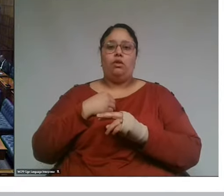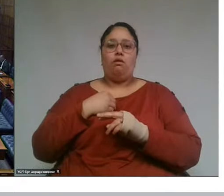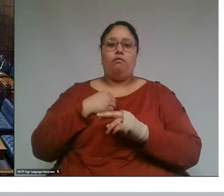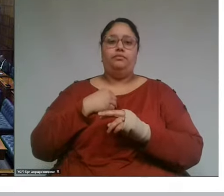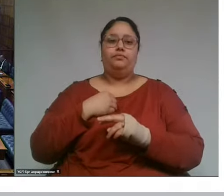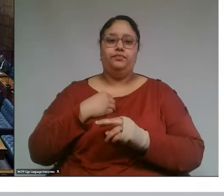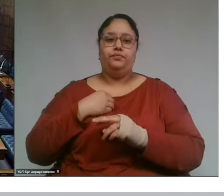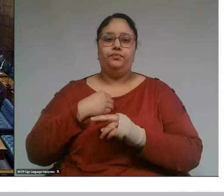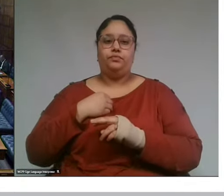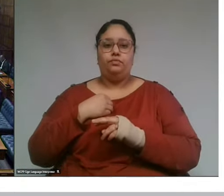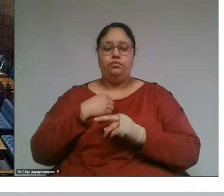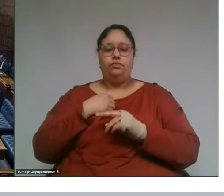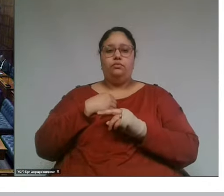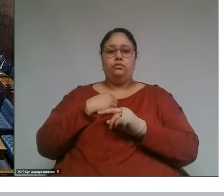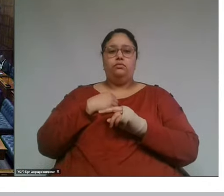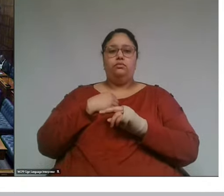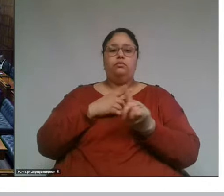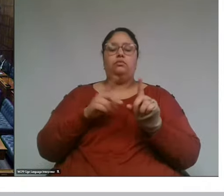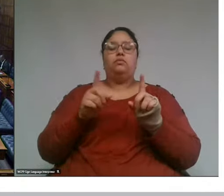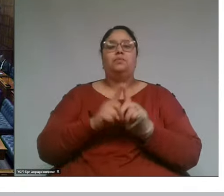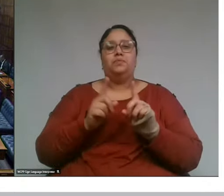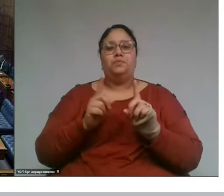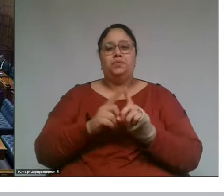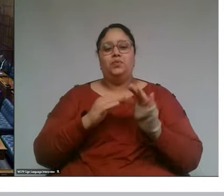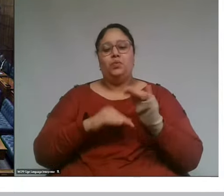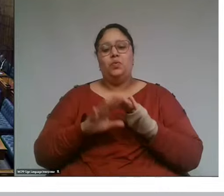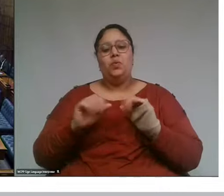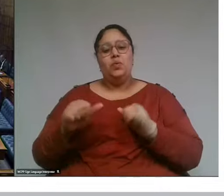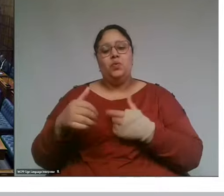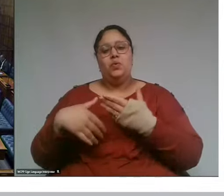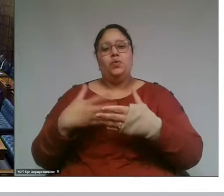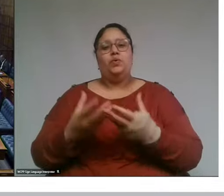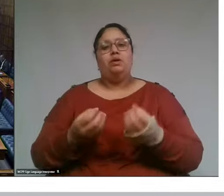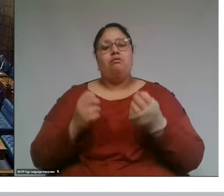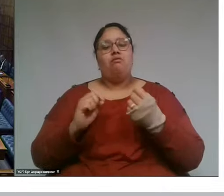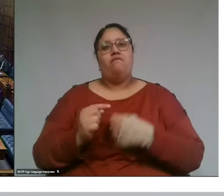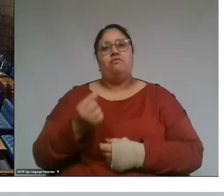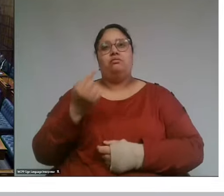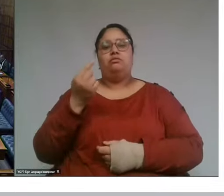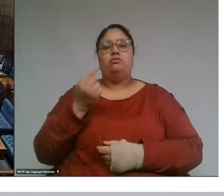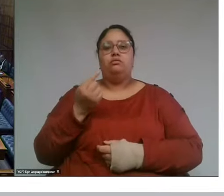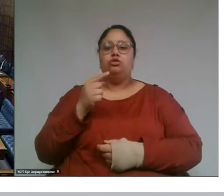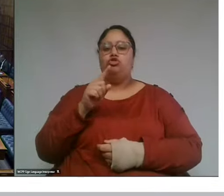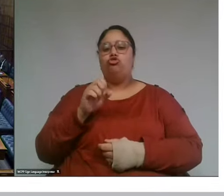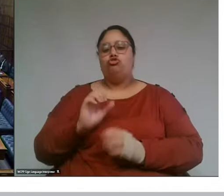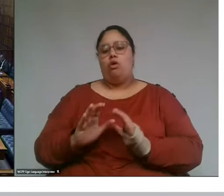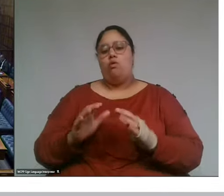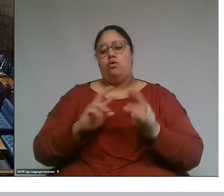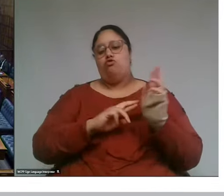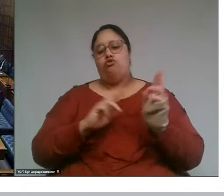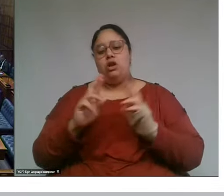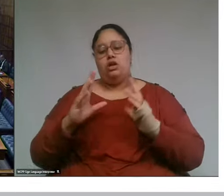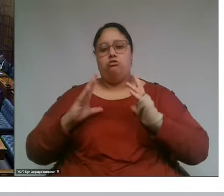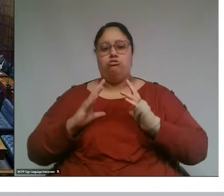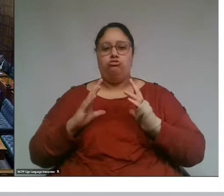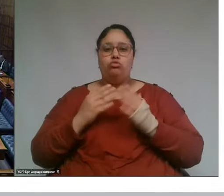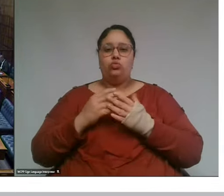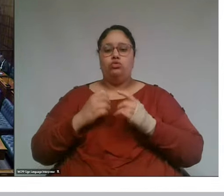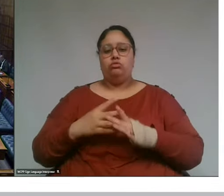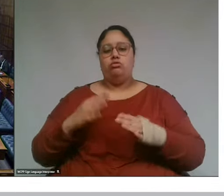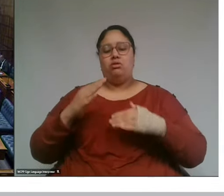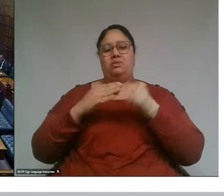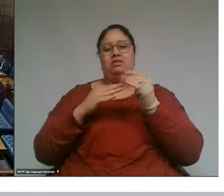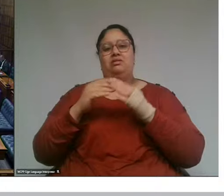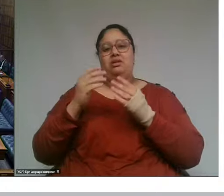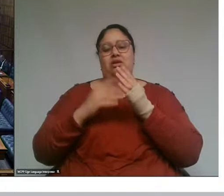now and uh we well underway with getting our first uh Zone ready uh to start building